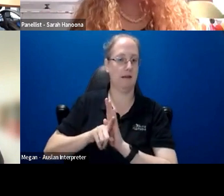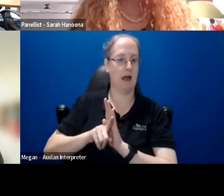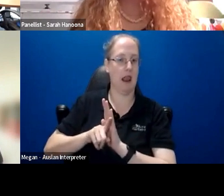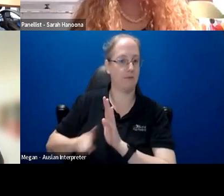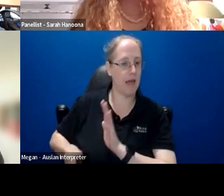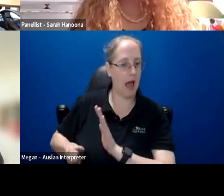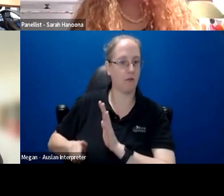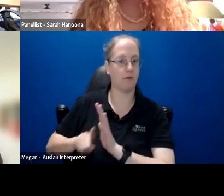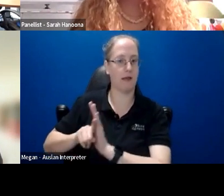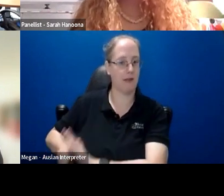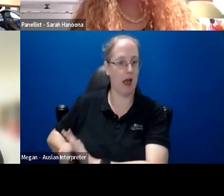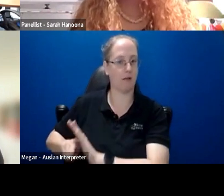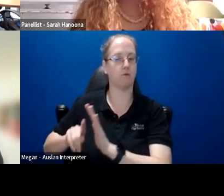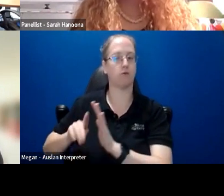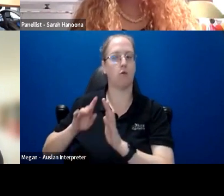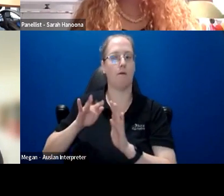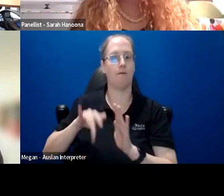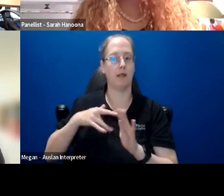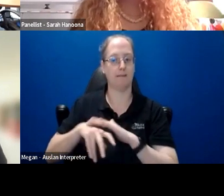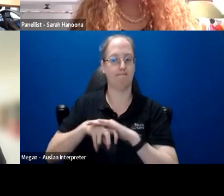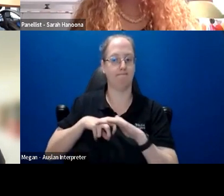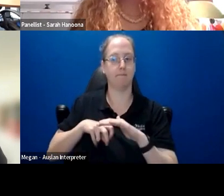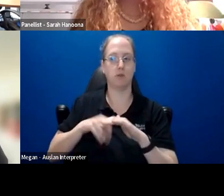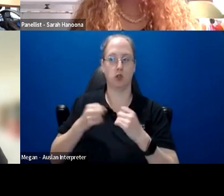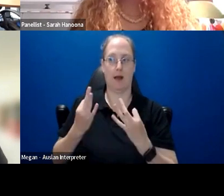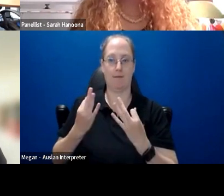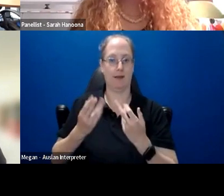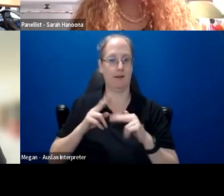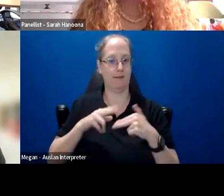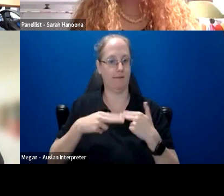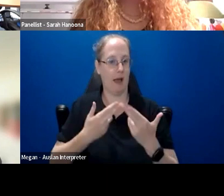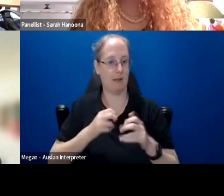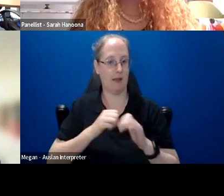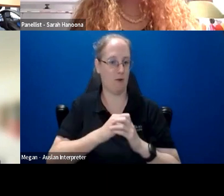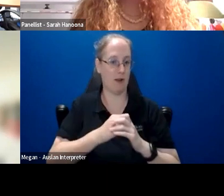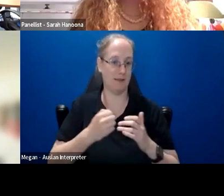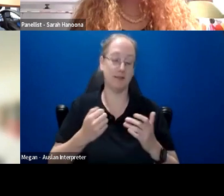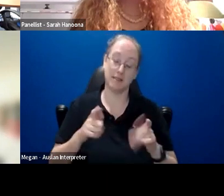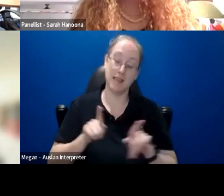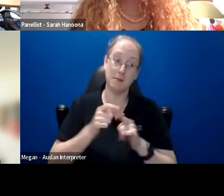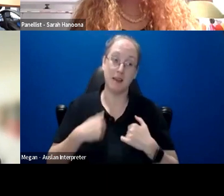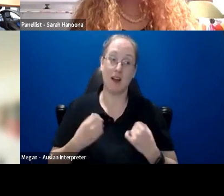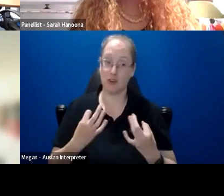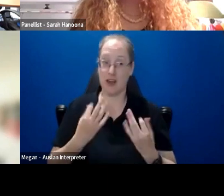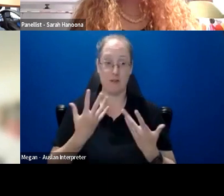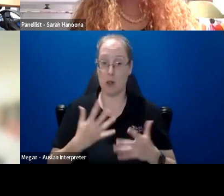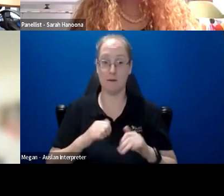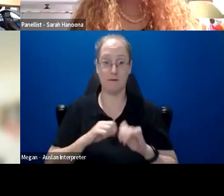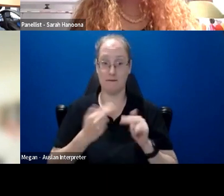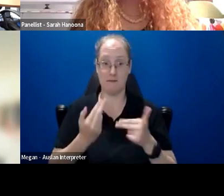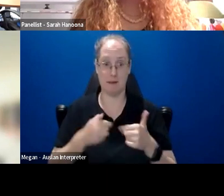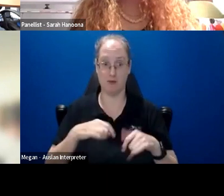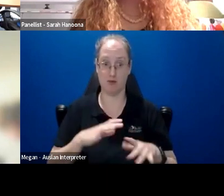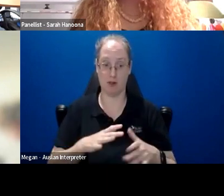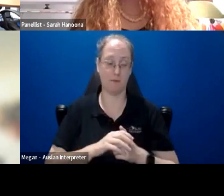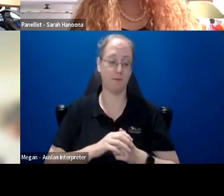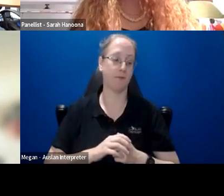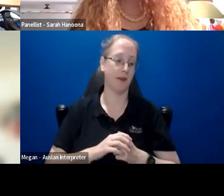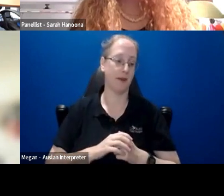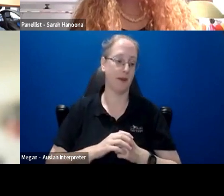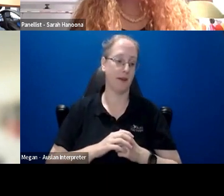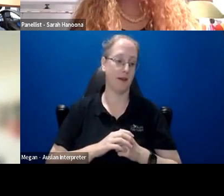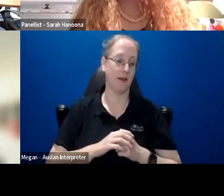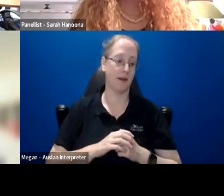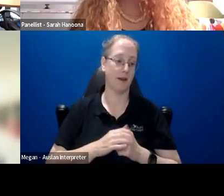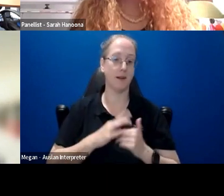not having much friends and families around, just like me, who doesn't have much family here in Australia. So I hope that